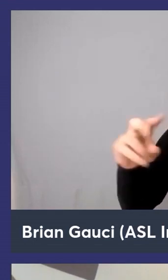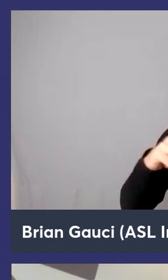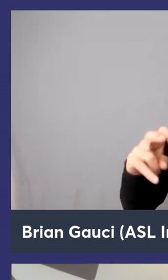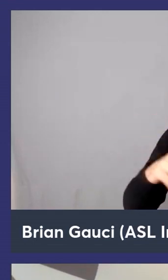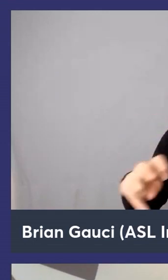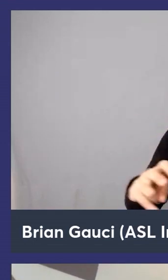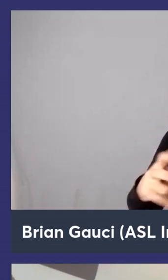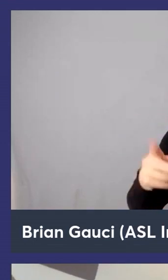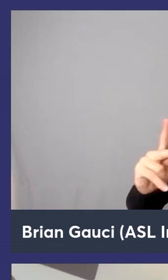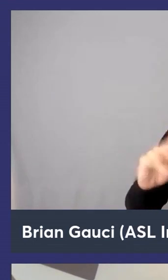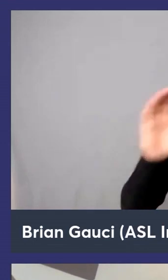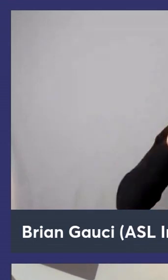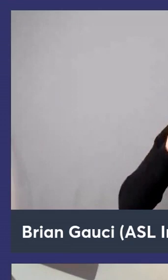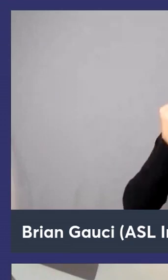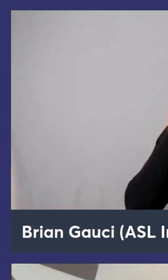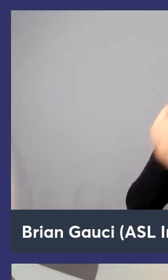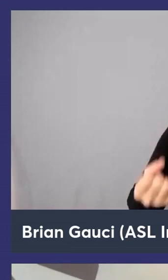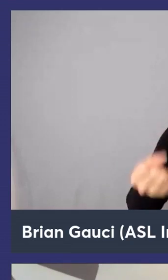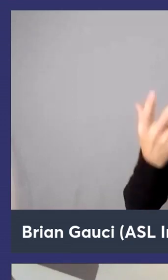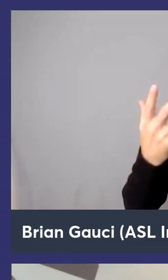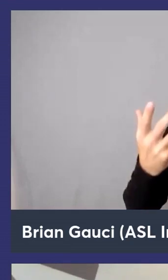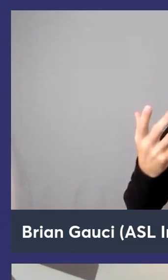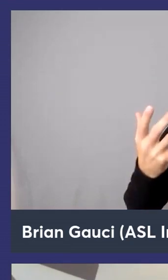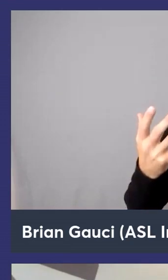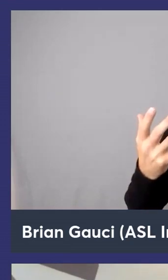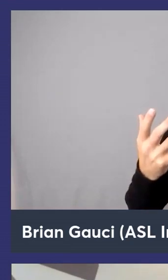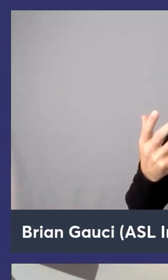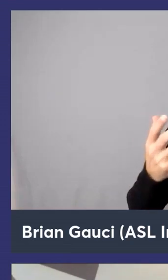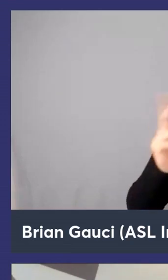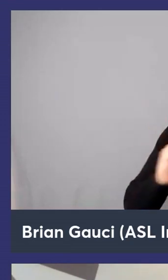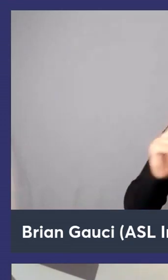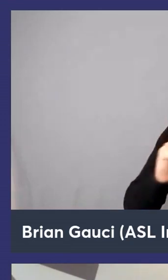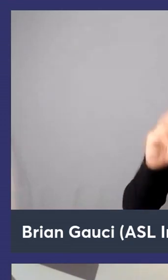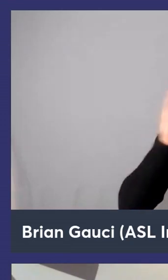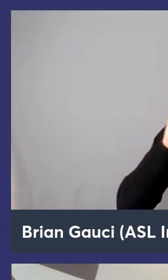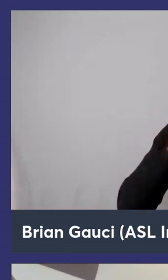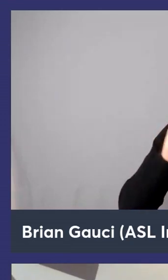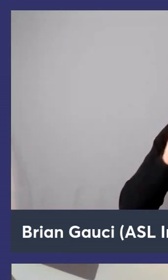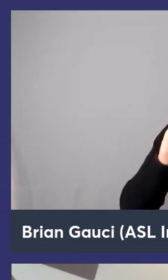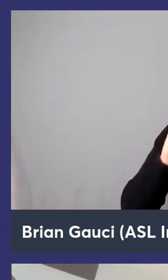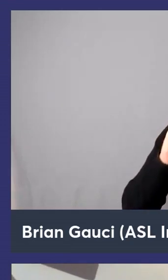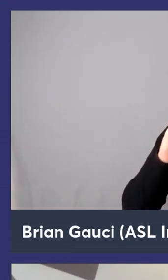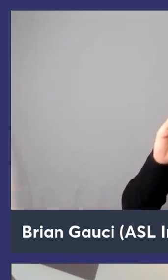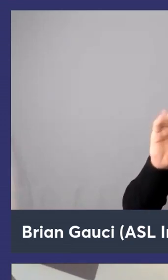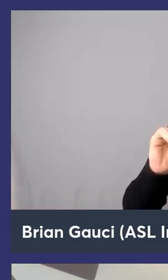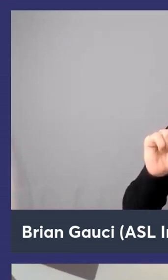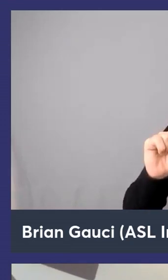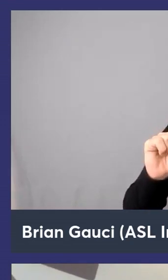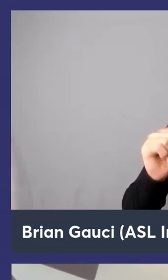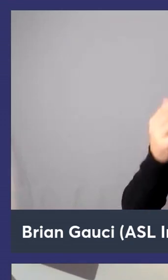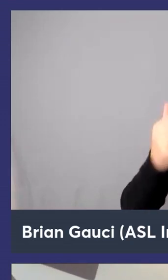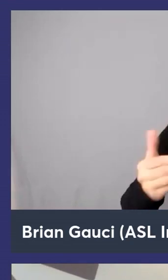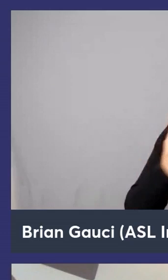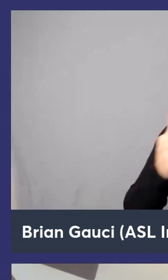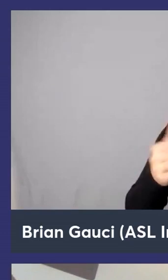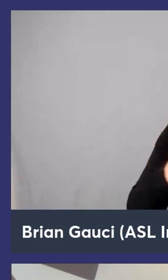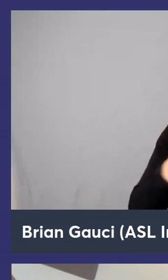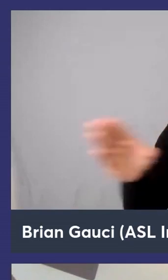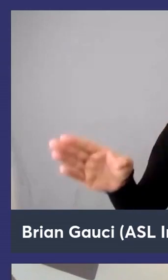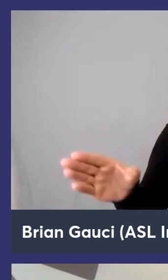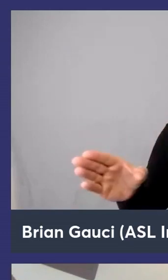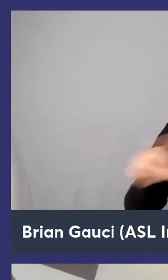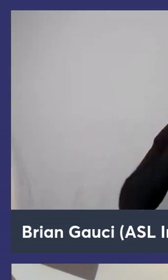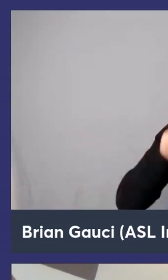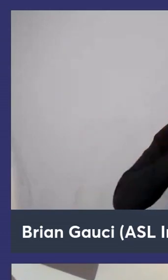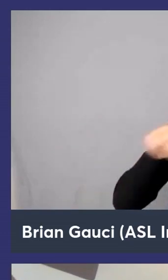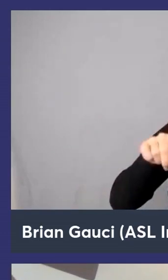the data is sometimes if you have too many individuals searching data and maybe have broad queries to search large amounts of